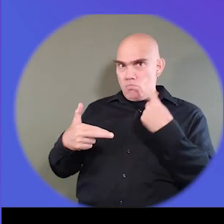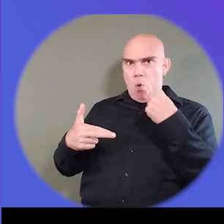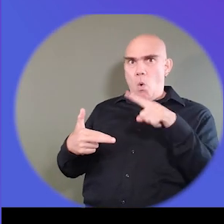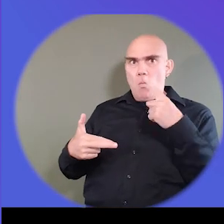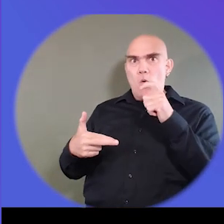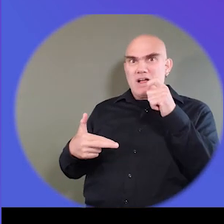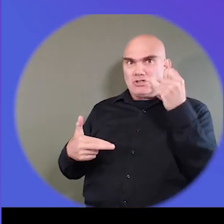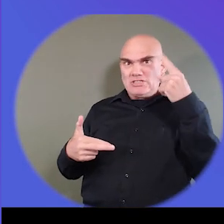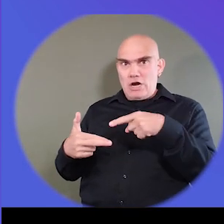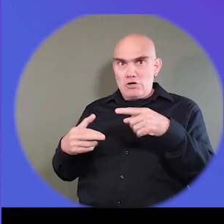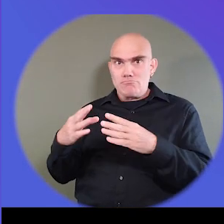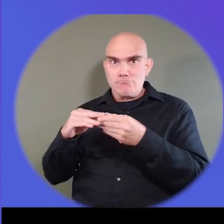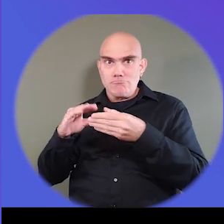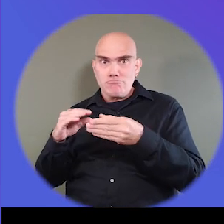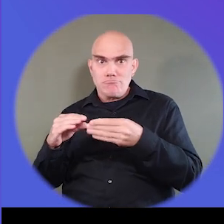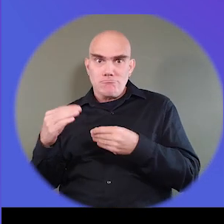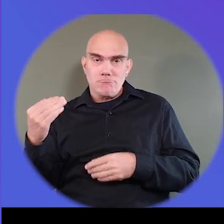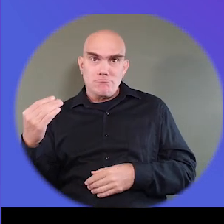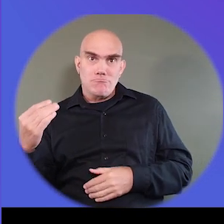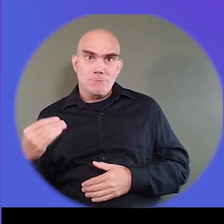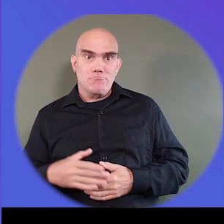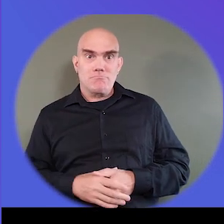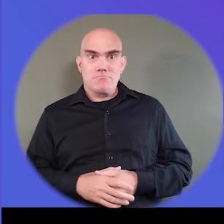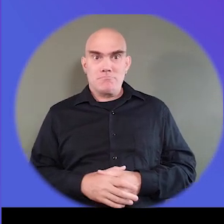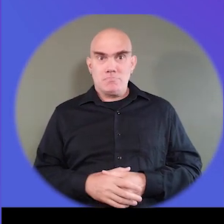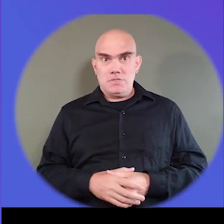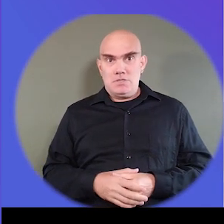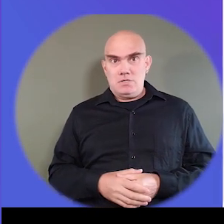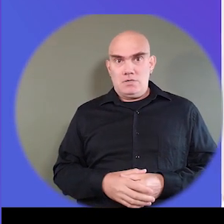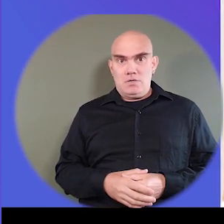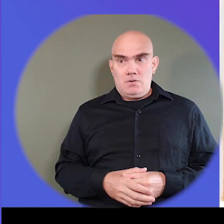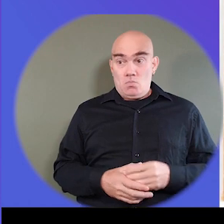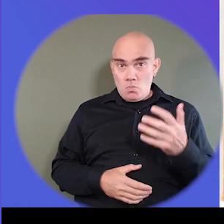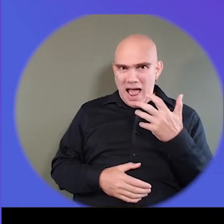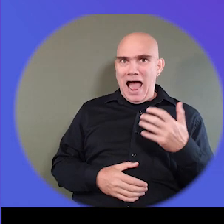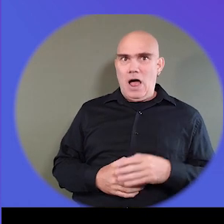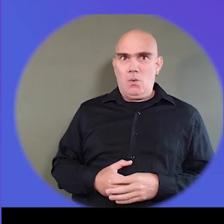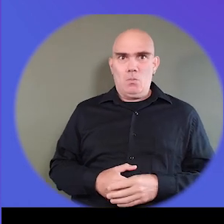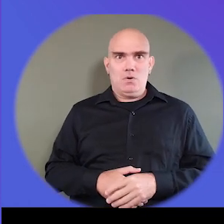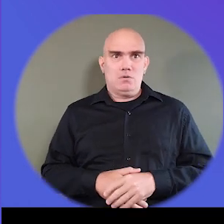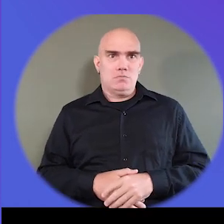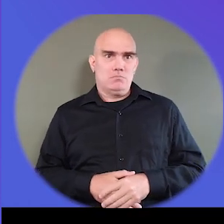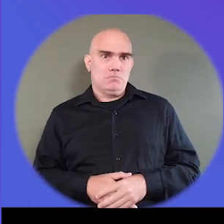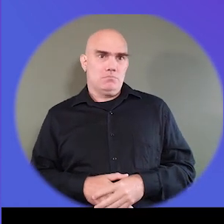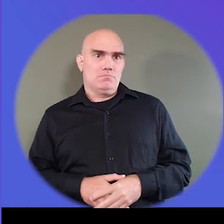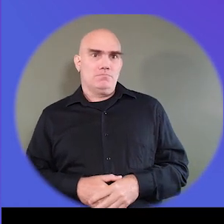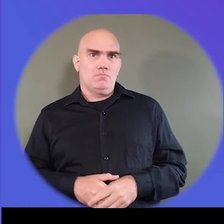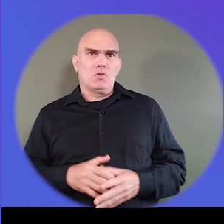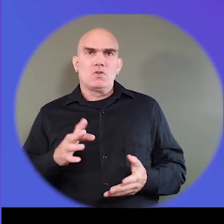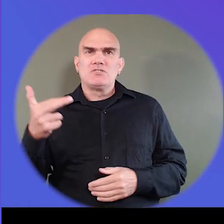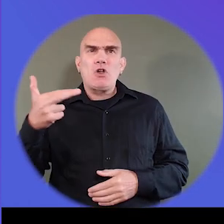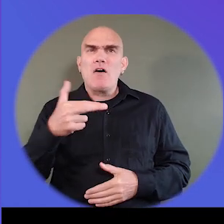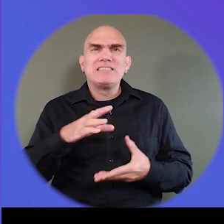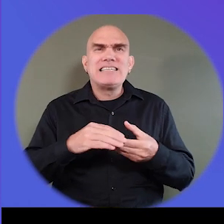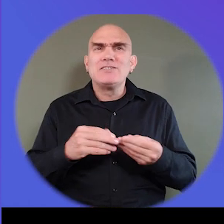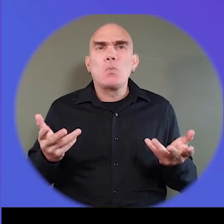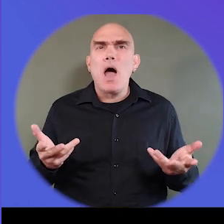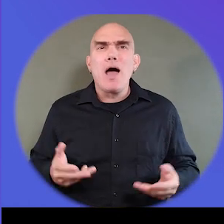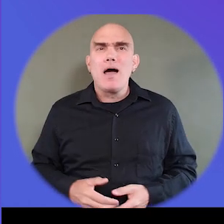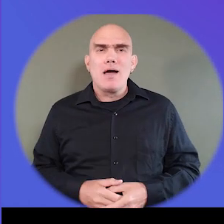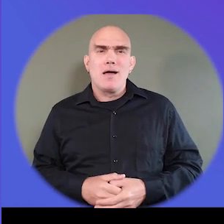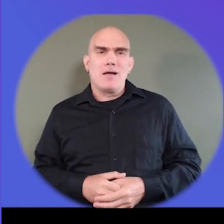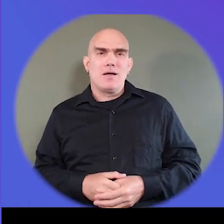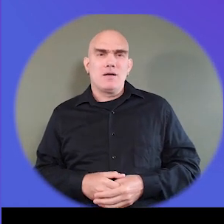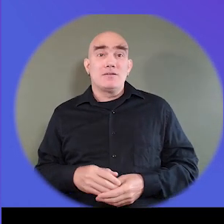I understand what she is saying. Wow. What does your dolphin say to